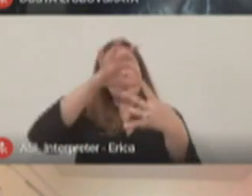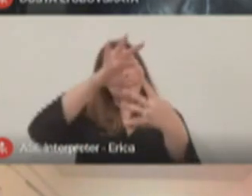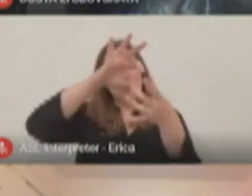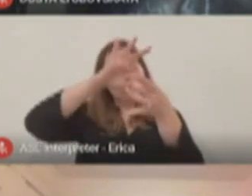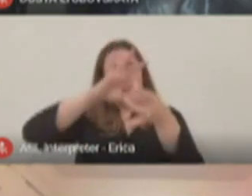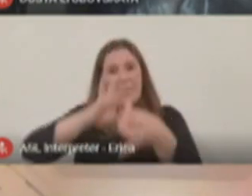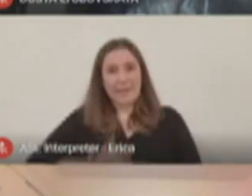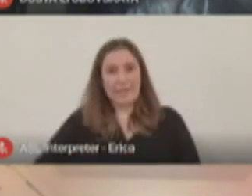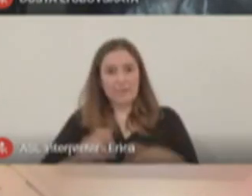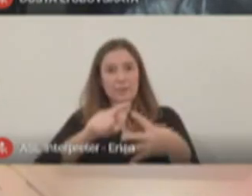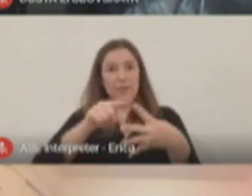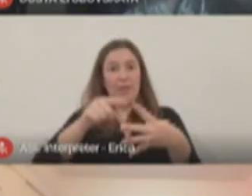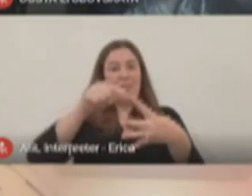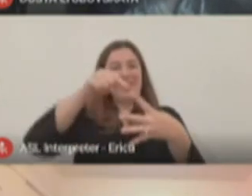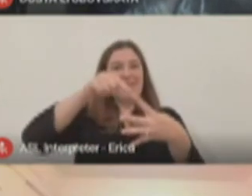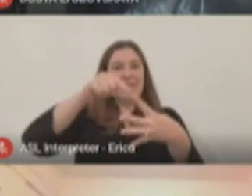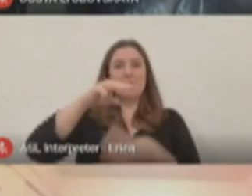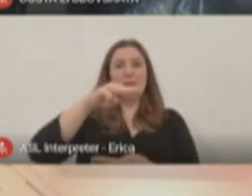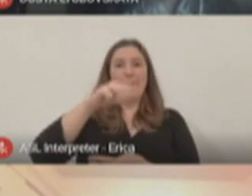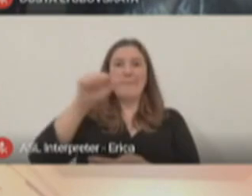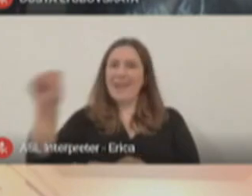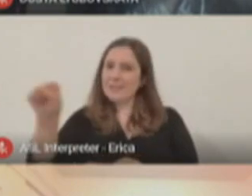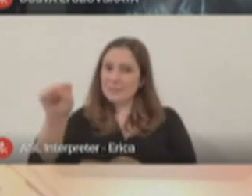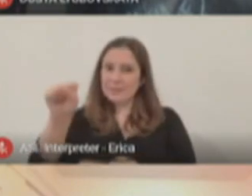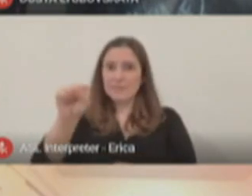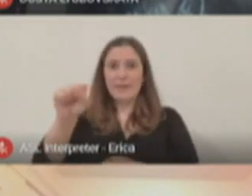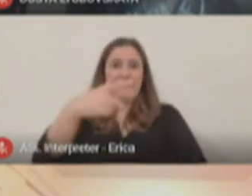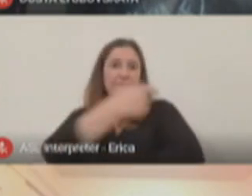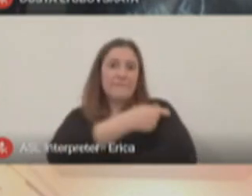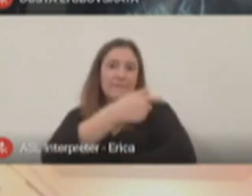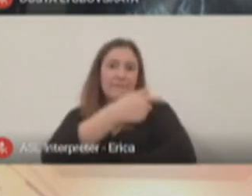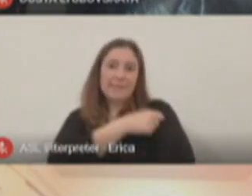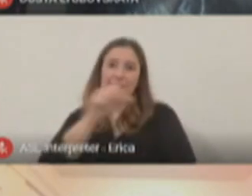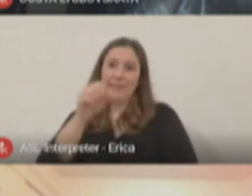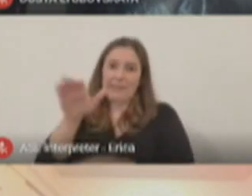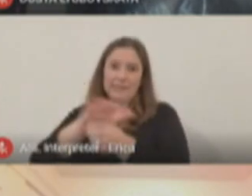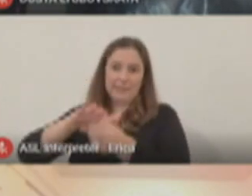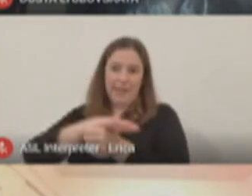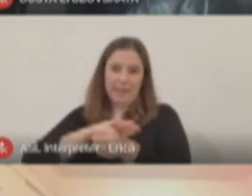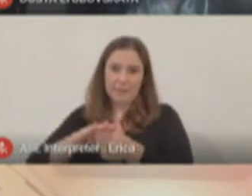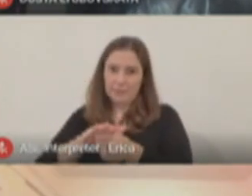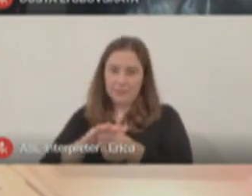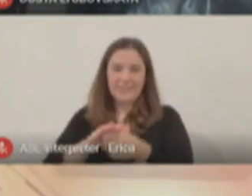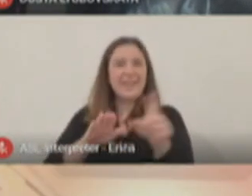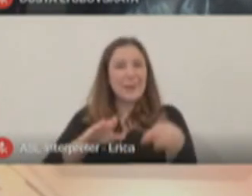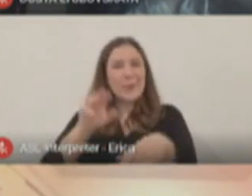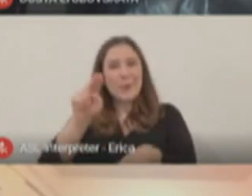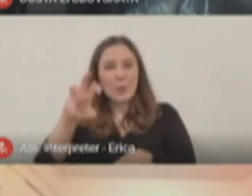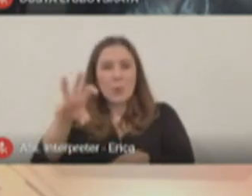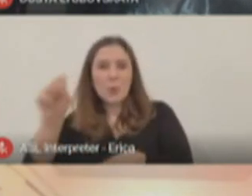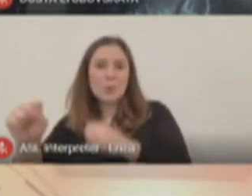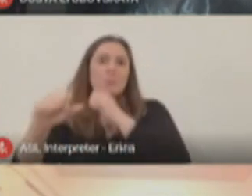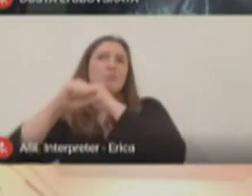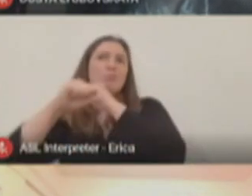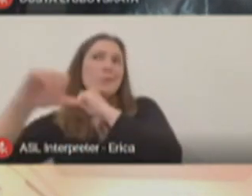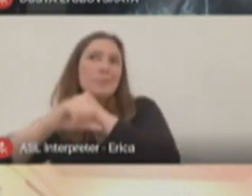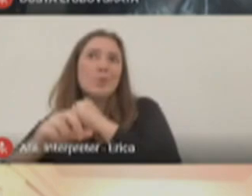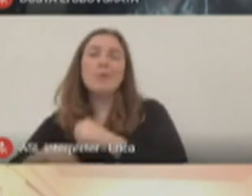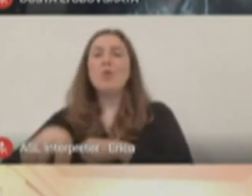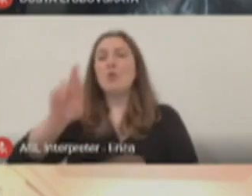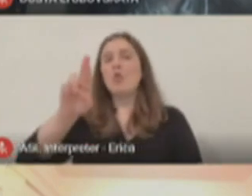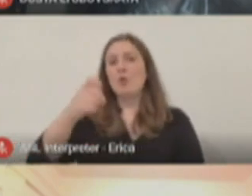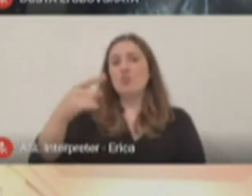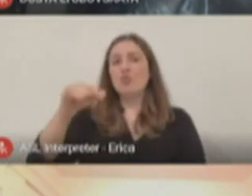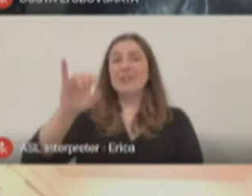the mass vaccination sites. Those are sites that everybody knows about in the news. They are the Reggie Lewis Center in Boston. They